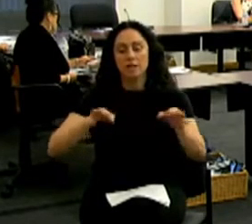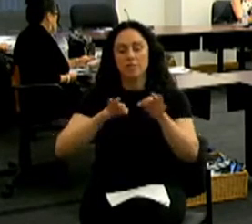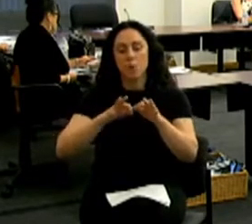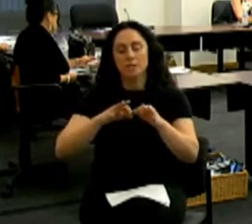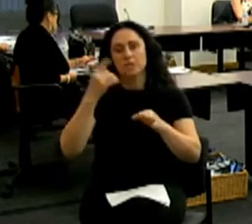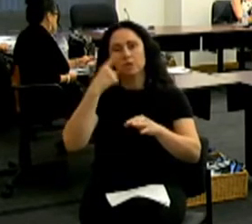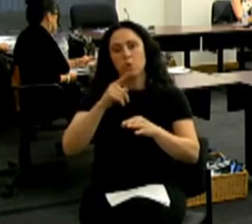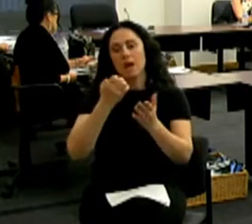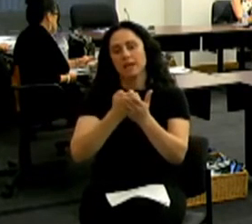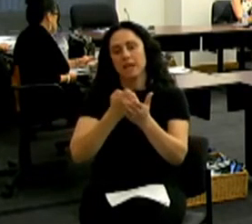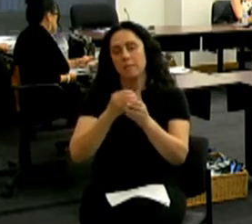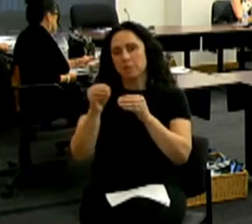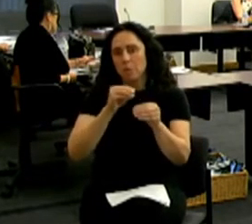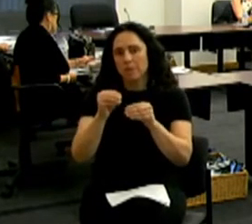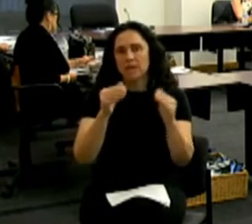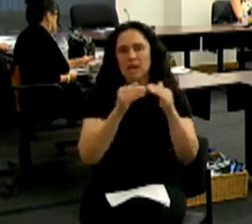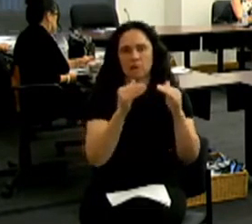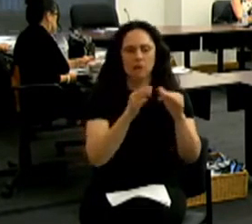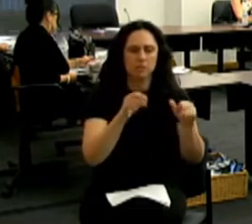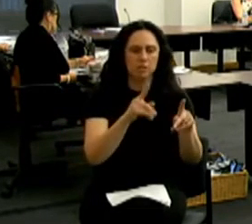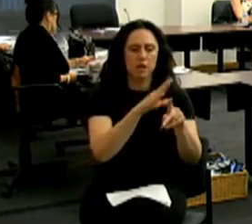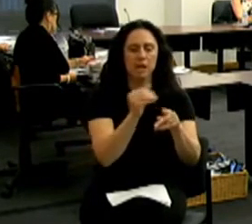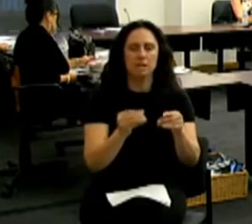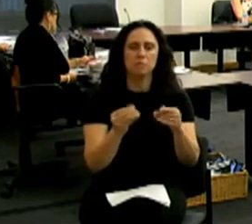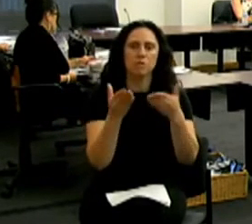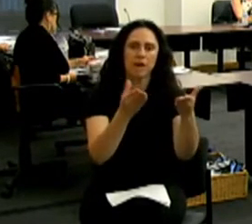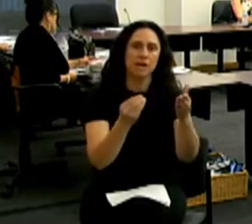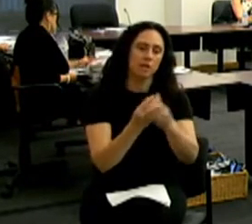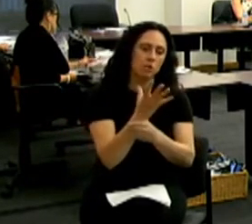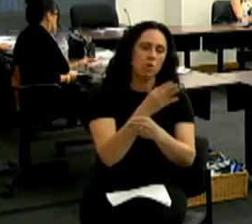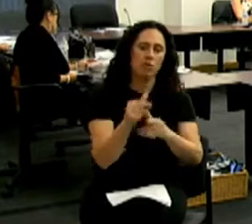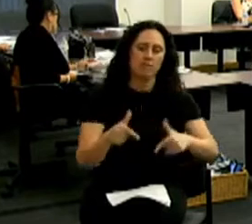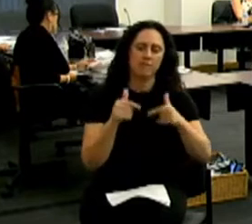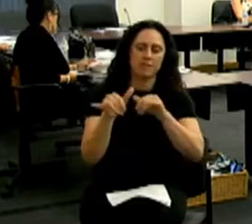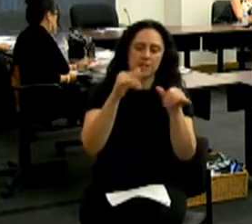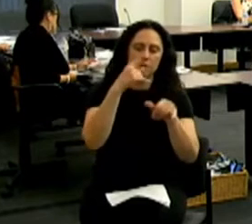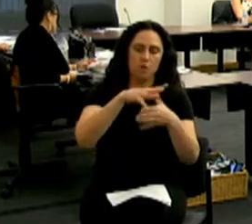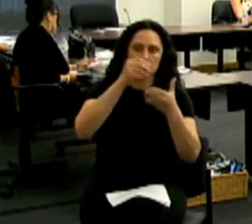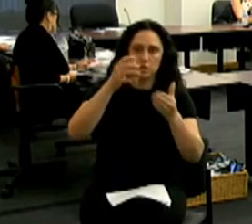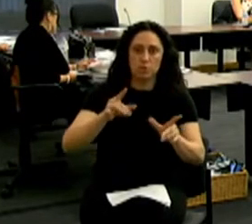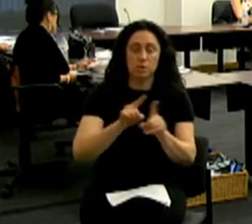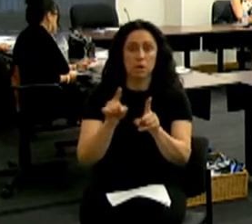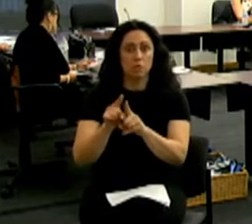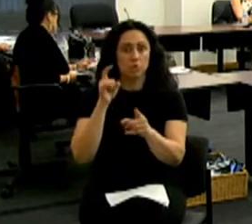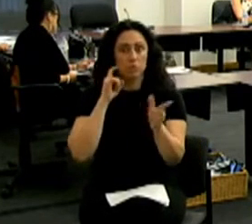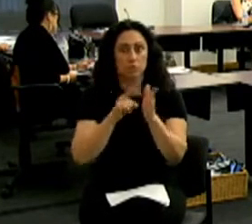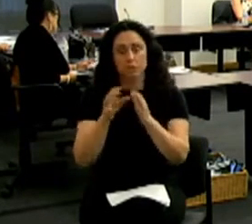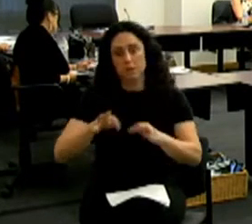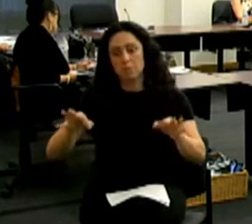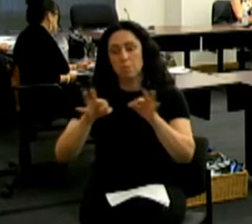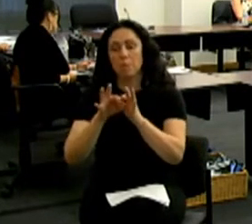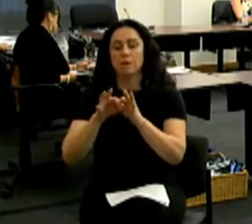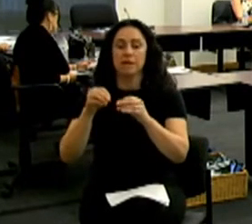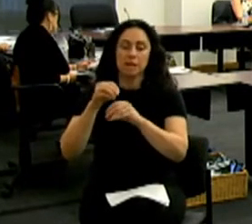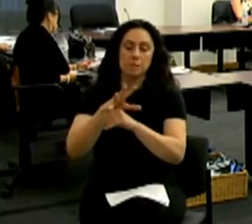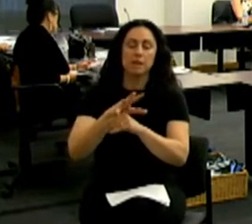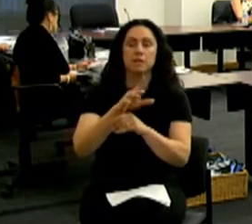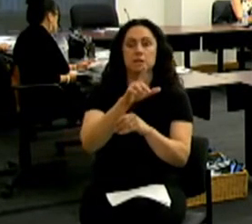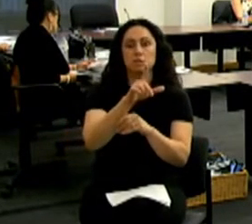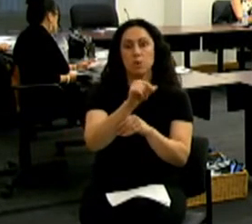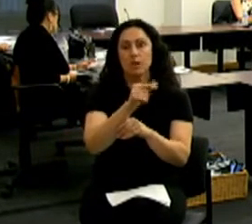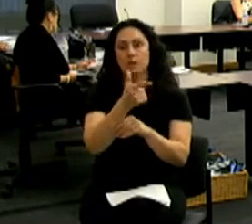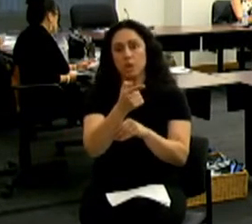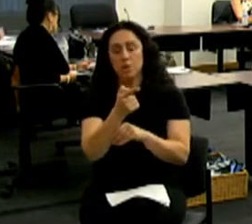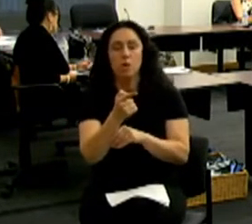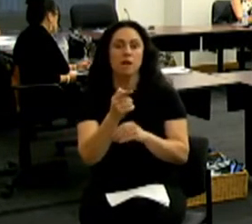equitable opportunities, and providing growth and living standards for students. He also noted the importance and impact of the 2021 American